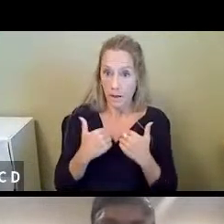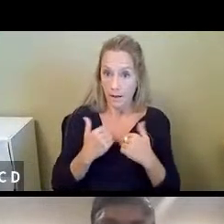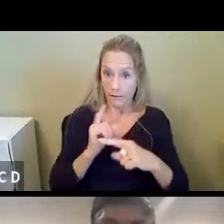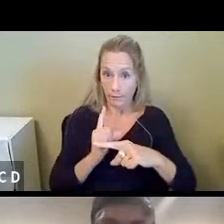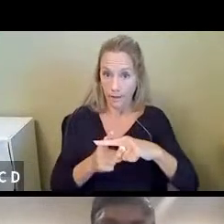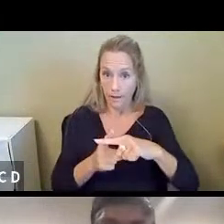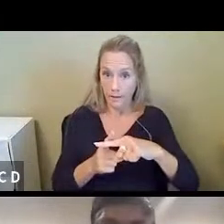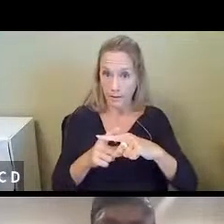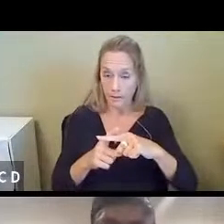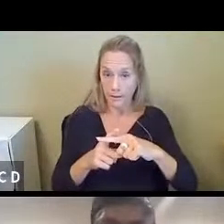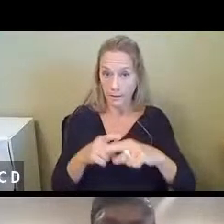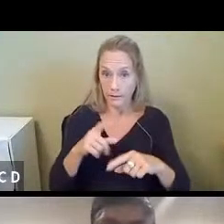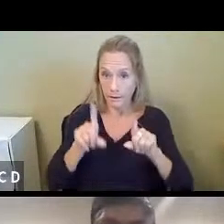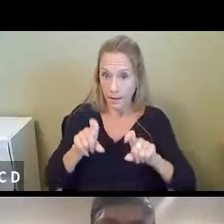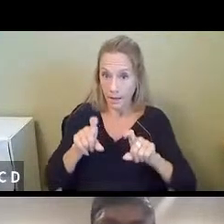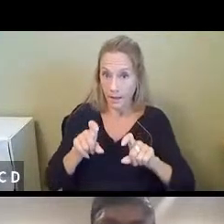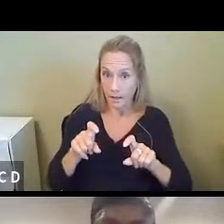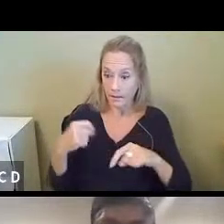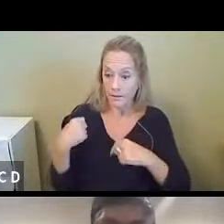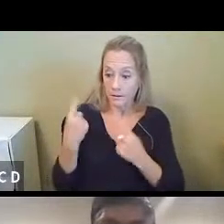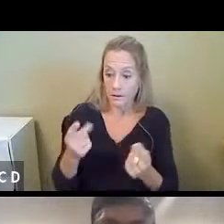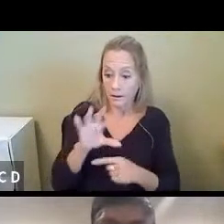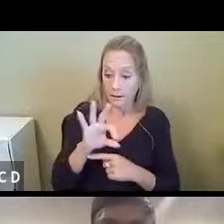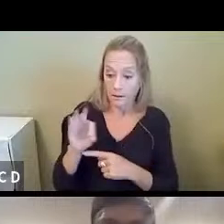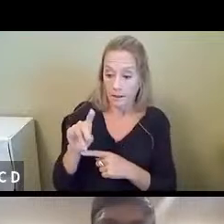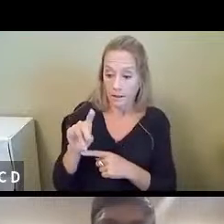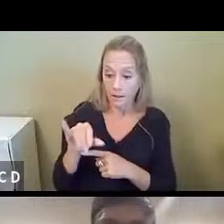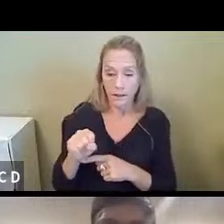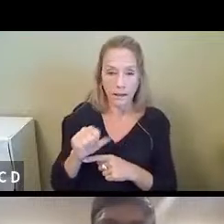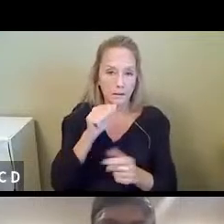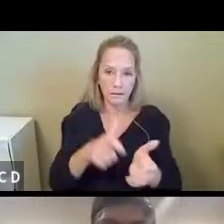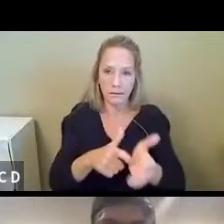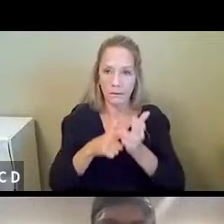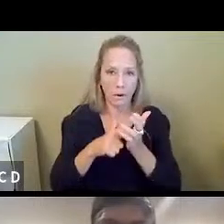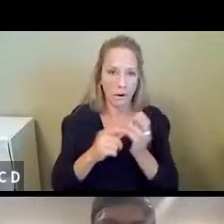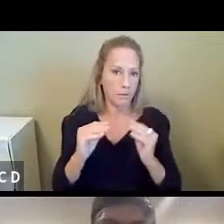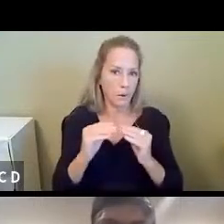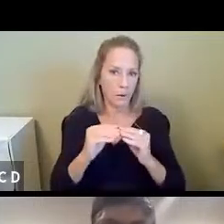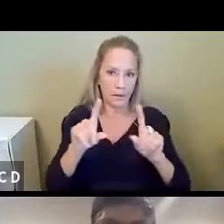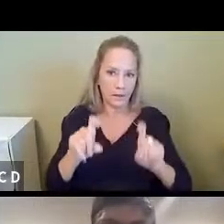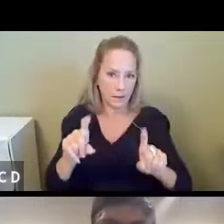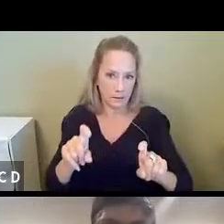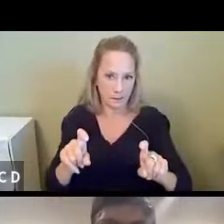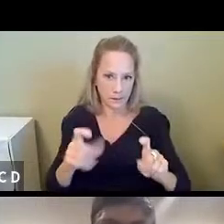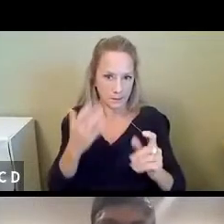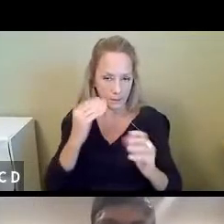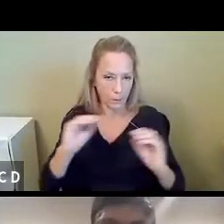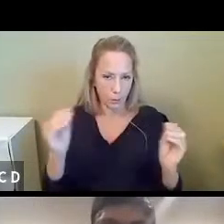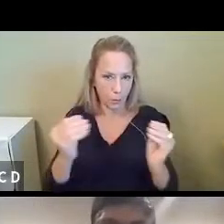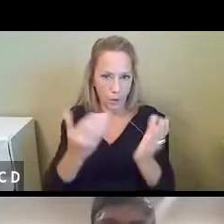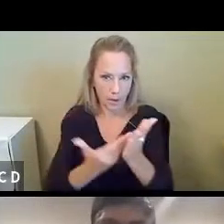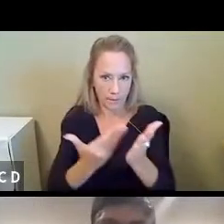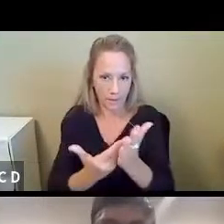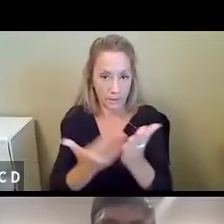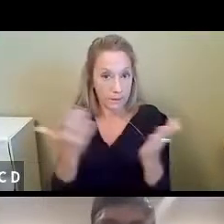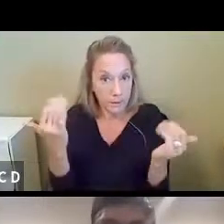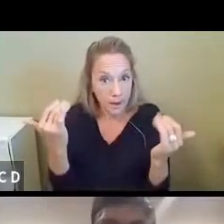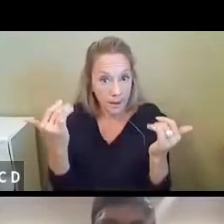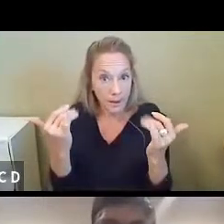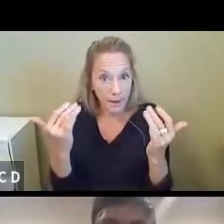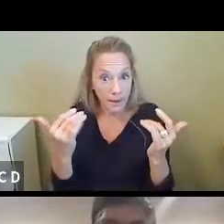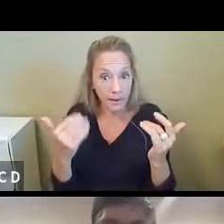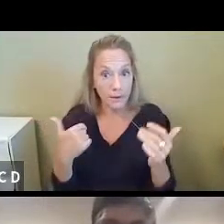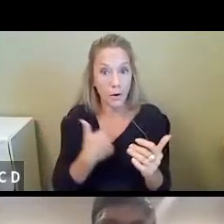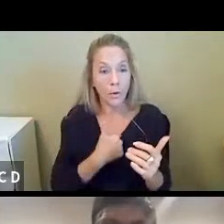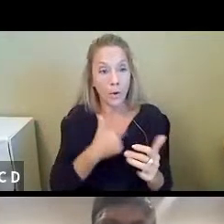in the last 90 days are not required to come in for further testing since there's no evidence. Now, let me just say, why did I say that? We emptied out a